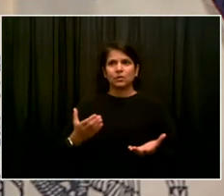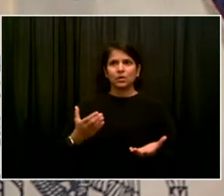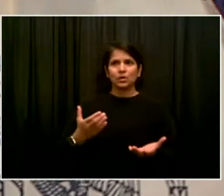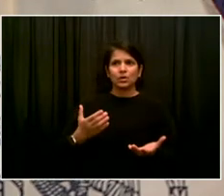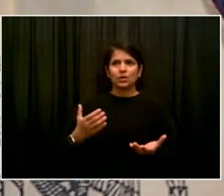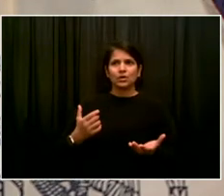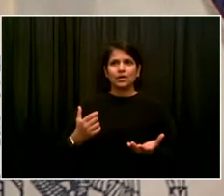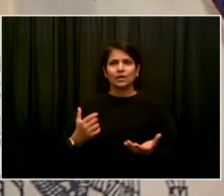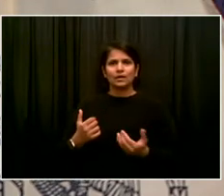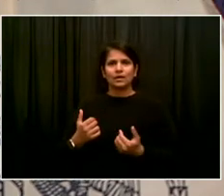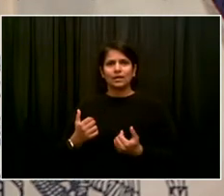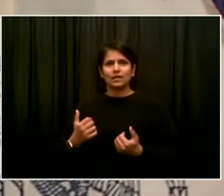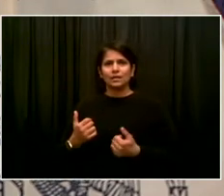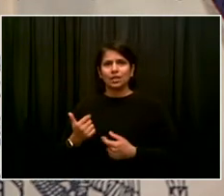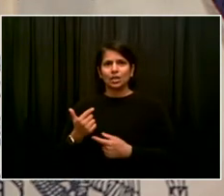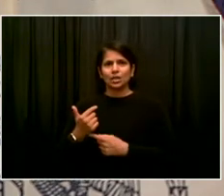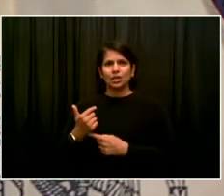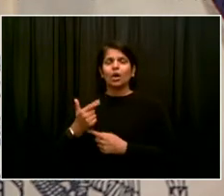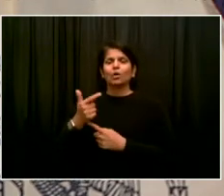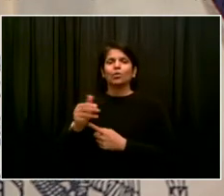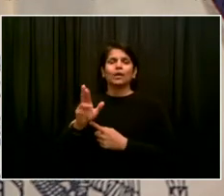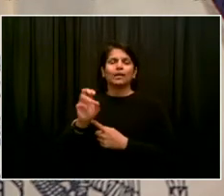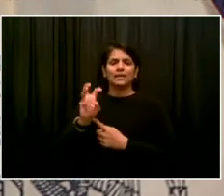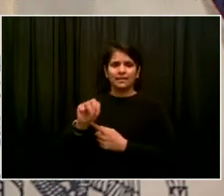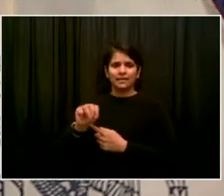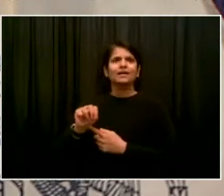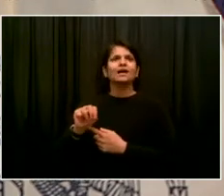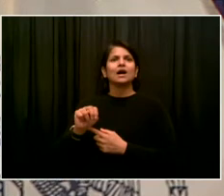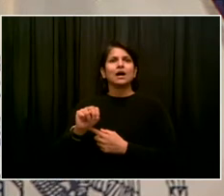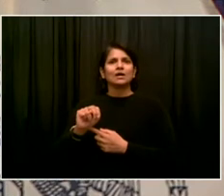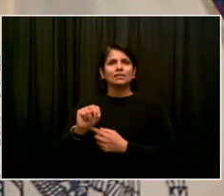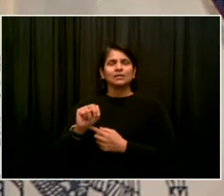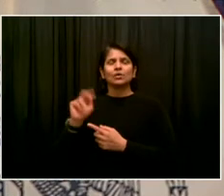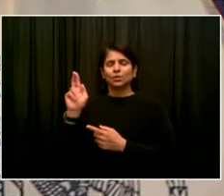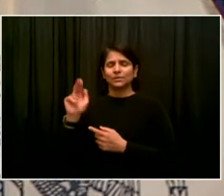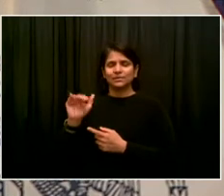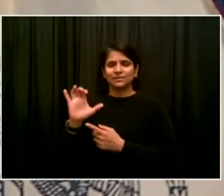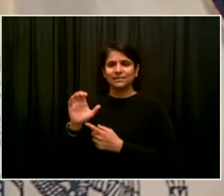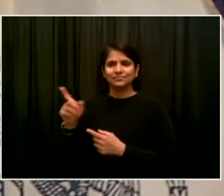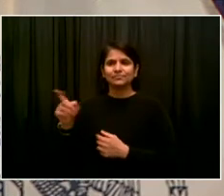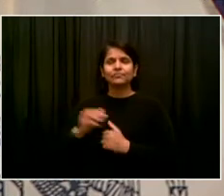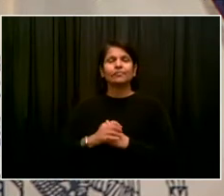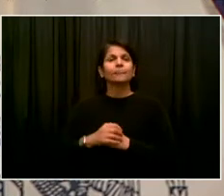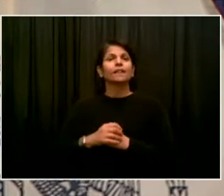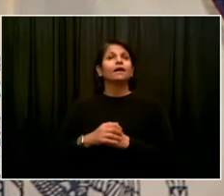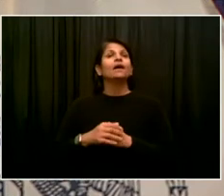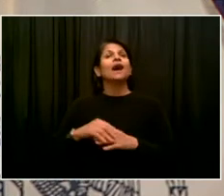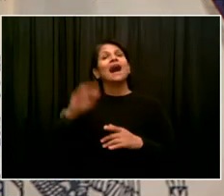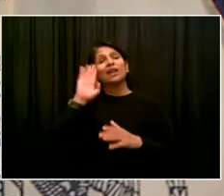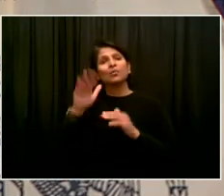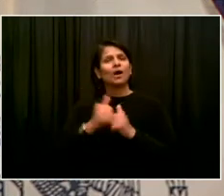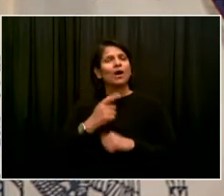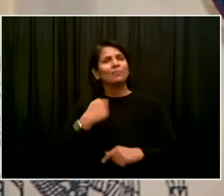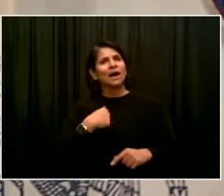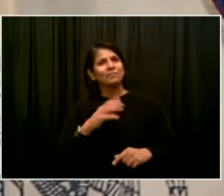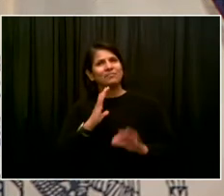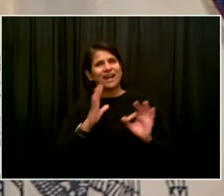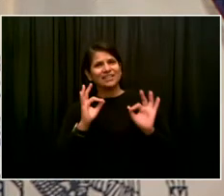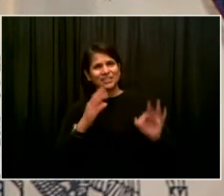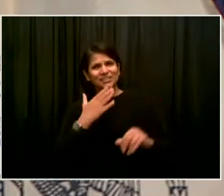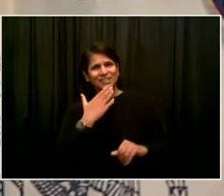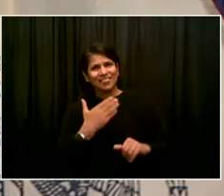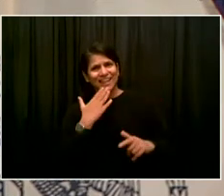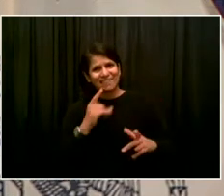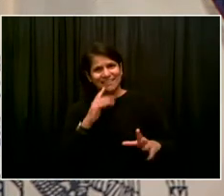Hey, can you hear me, Mr. Mayor? Yeah, Gwen, how you doing? I'm doing good. Thanks for taking my question. I just wanted to clarify,